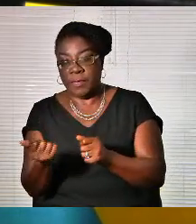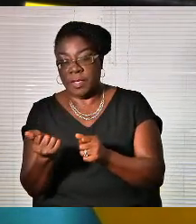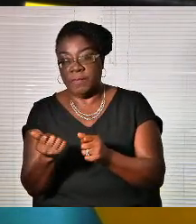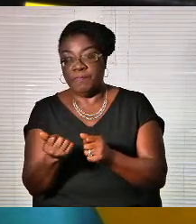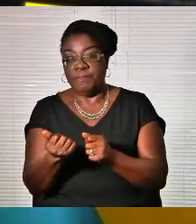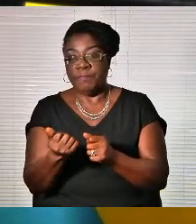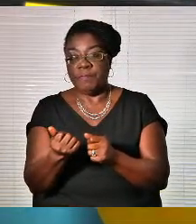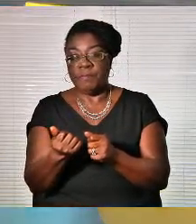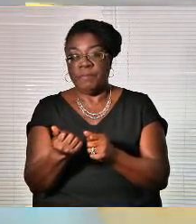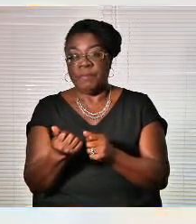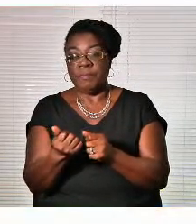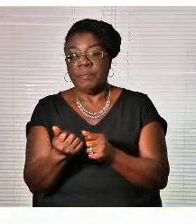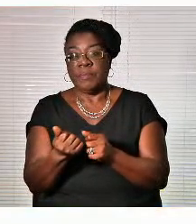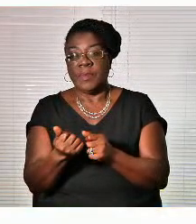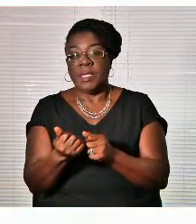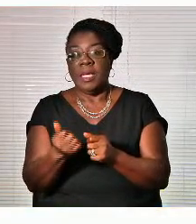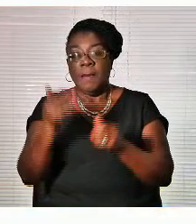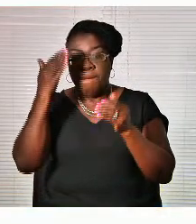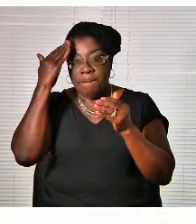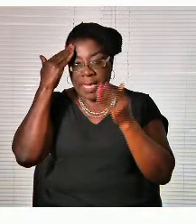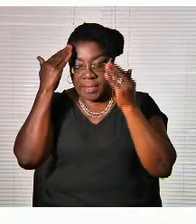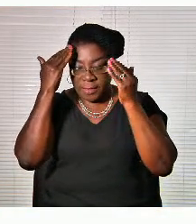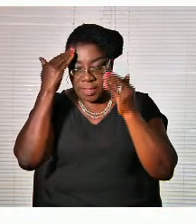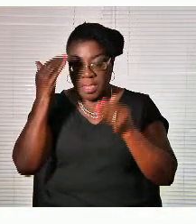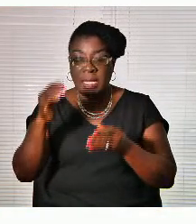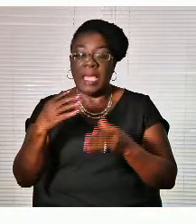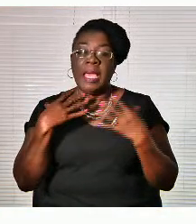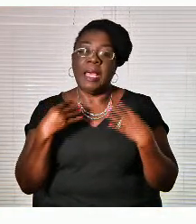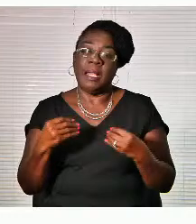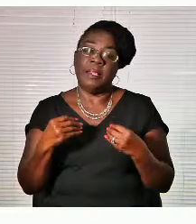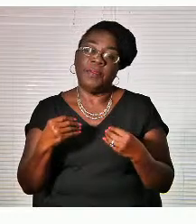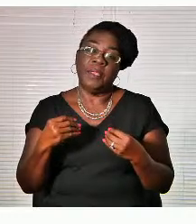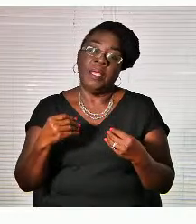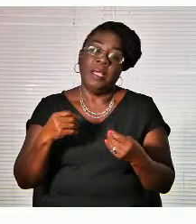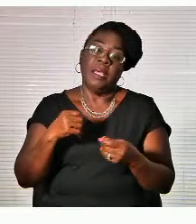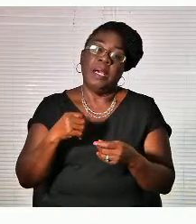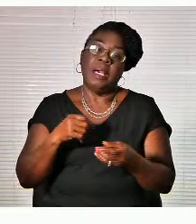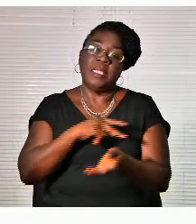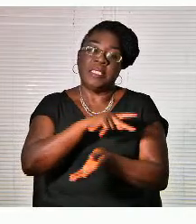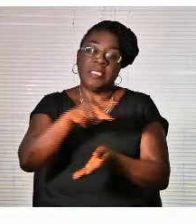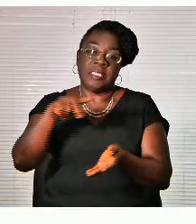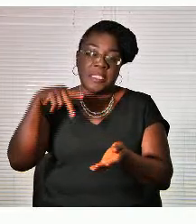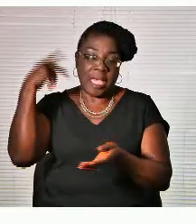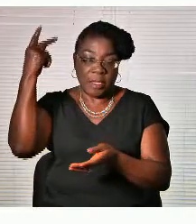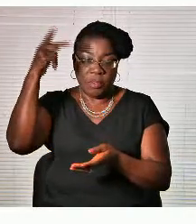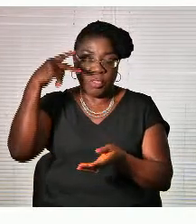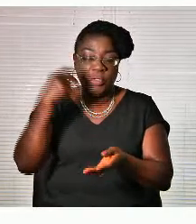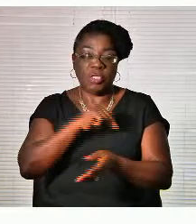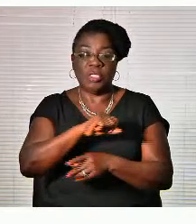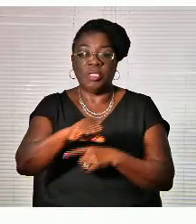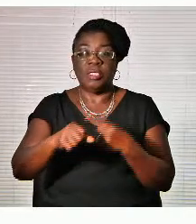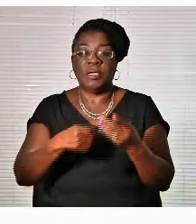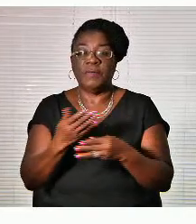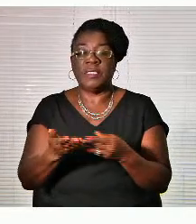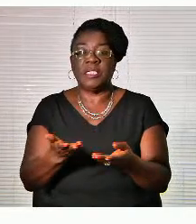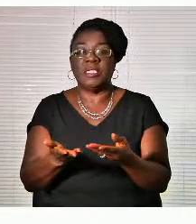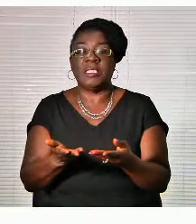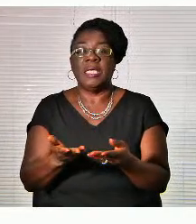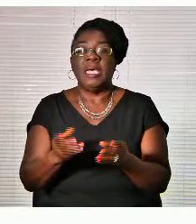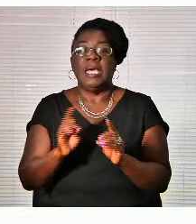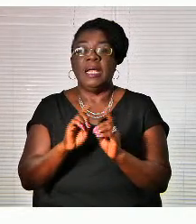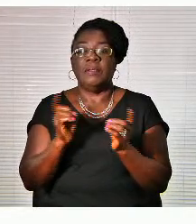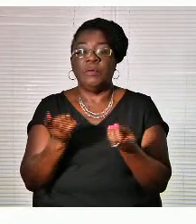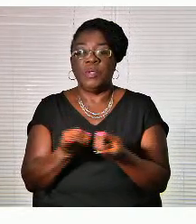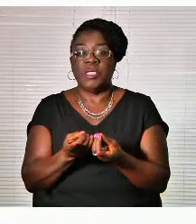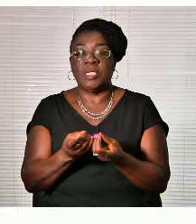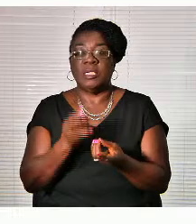emotions. The Mental Health and Psychosocial Services, the MHPSS helpline